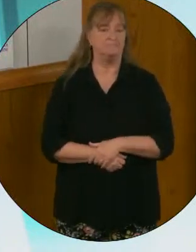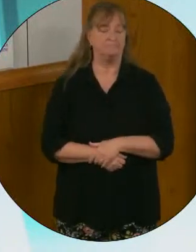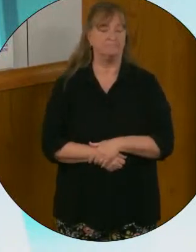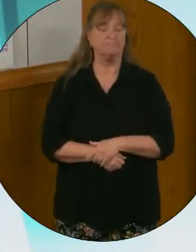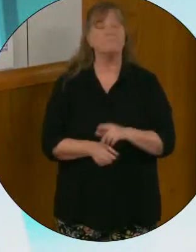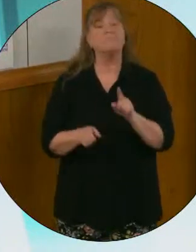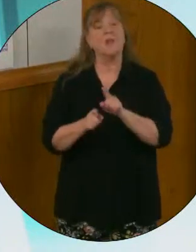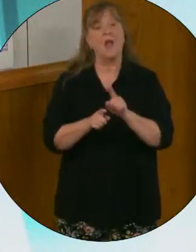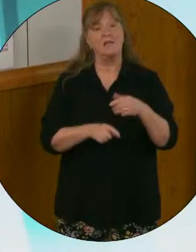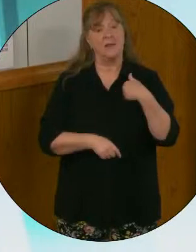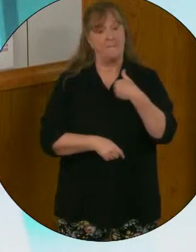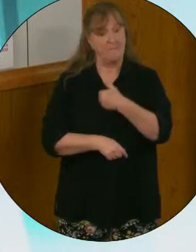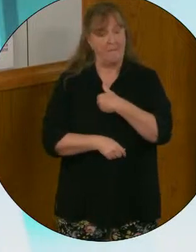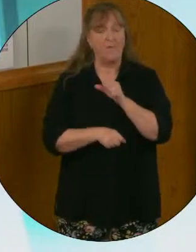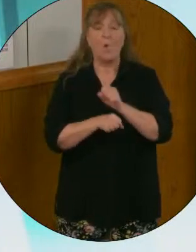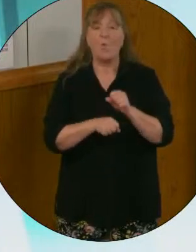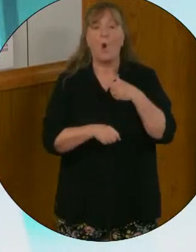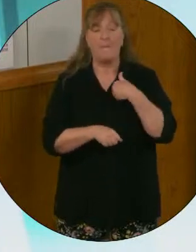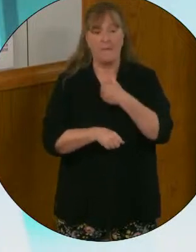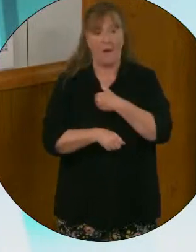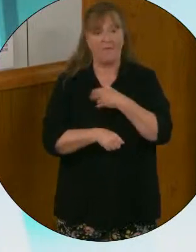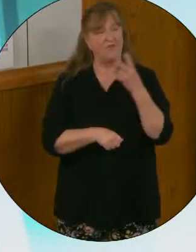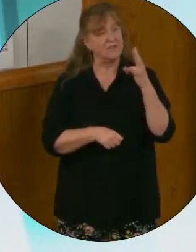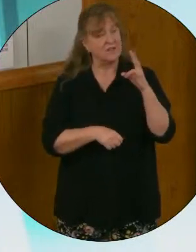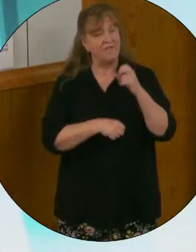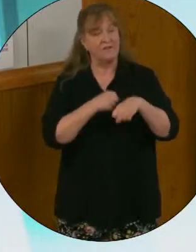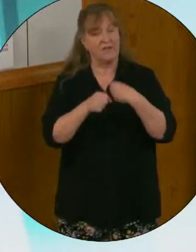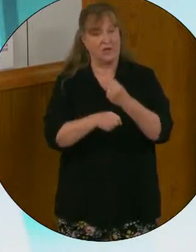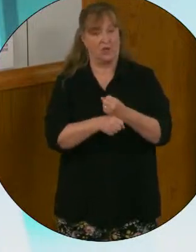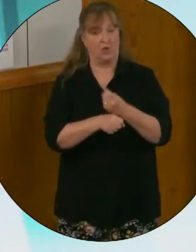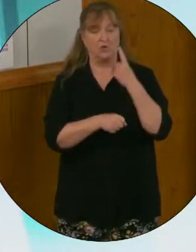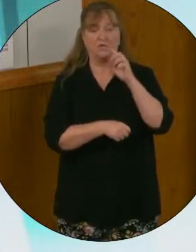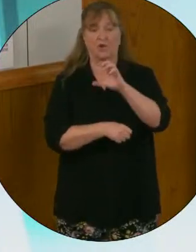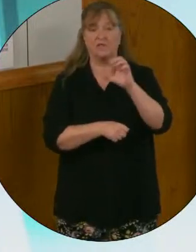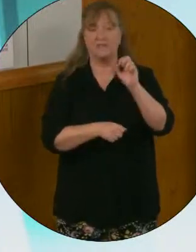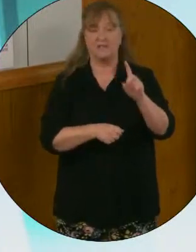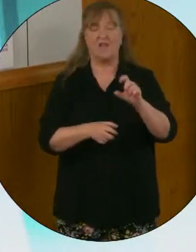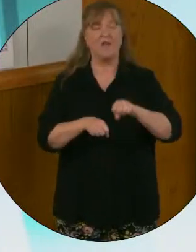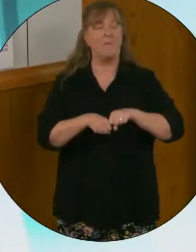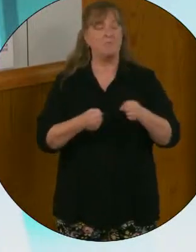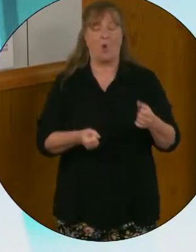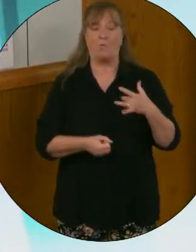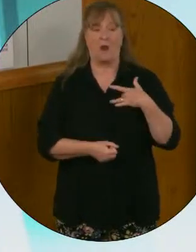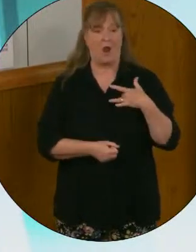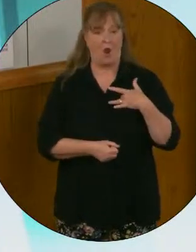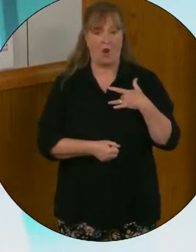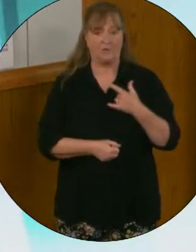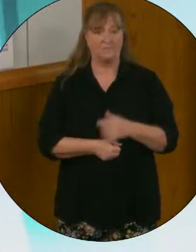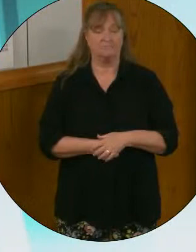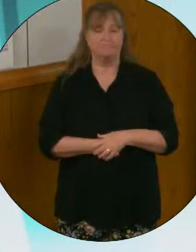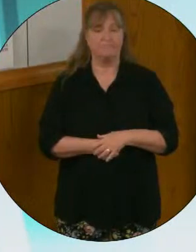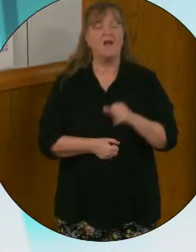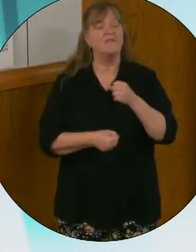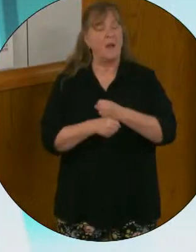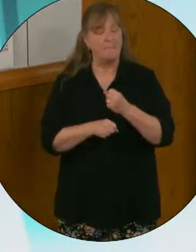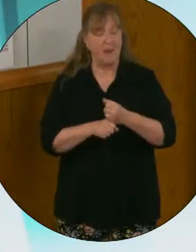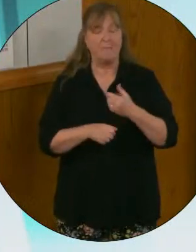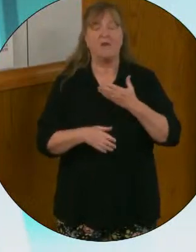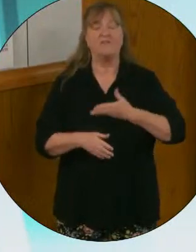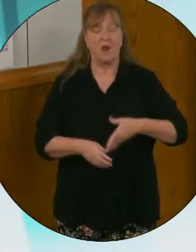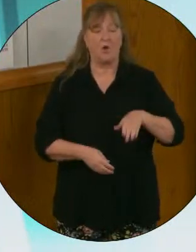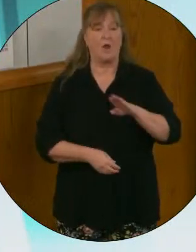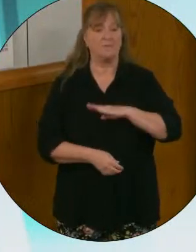a member, a working member who's put 17 years in CCSD, that broke my heart. That made me very